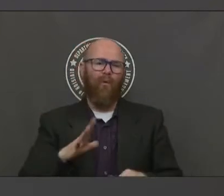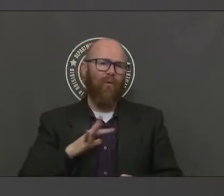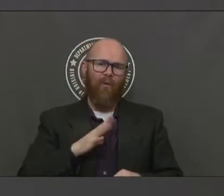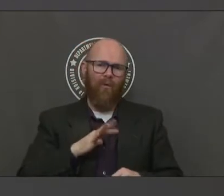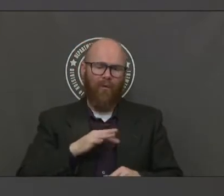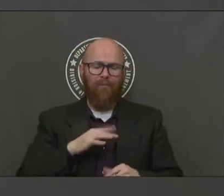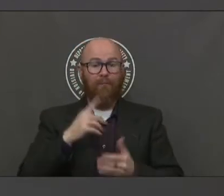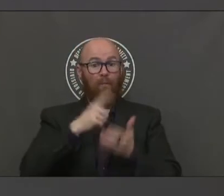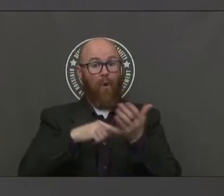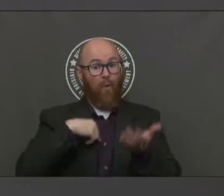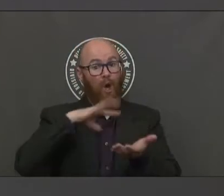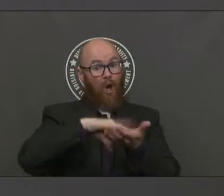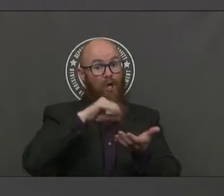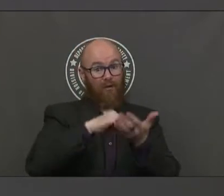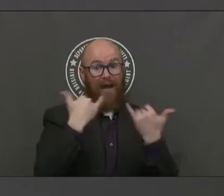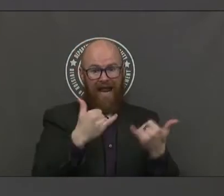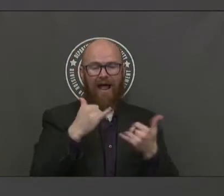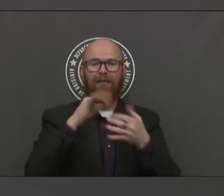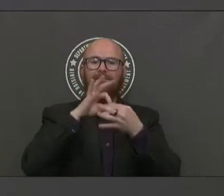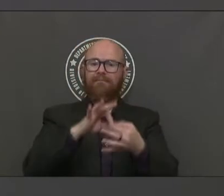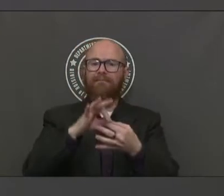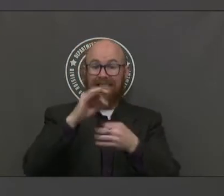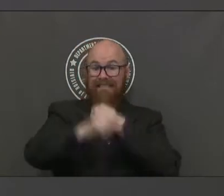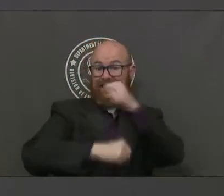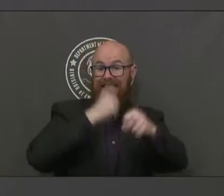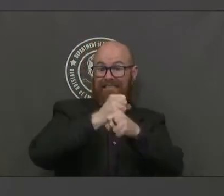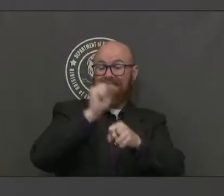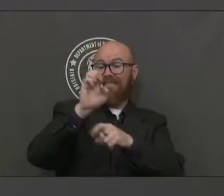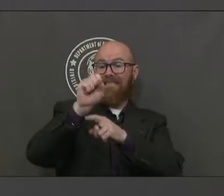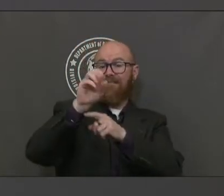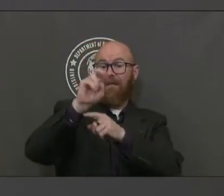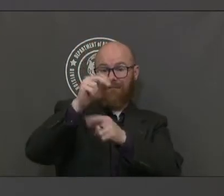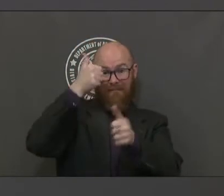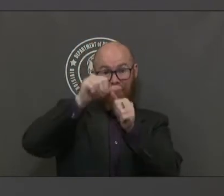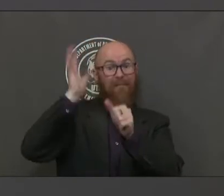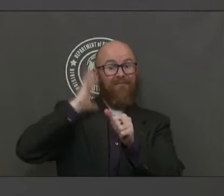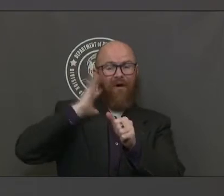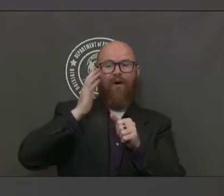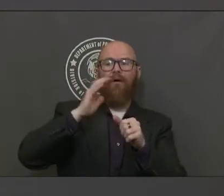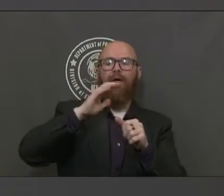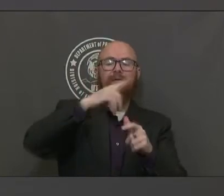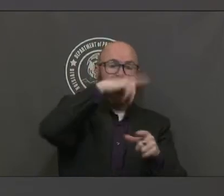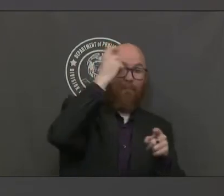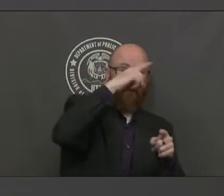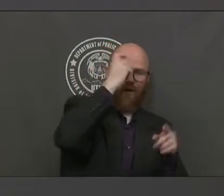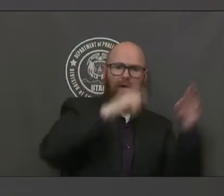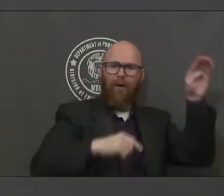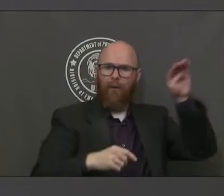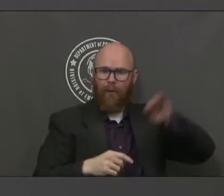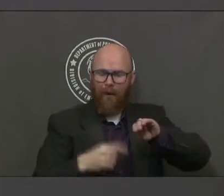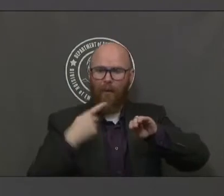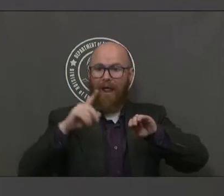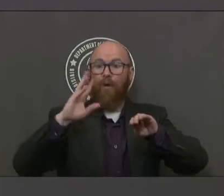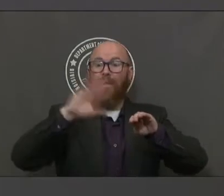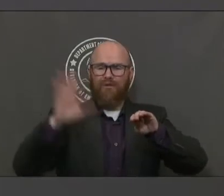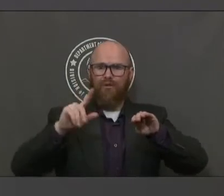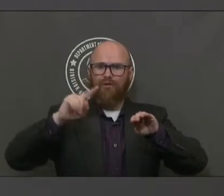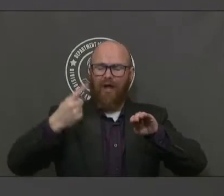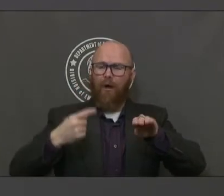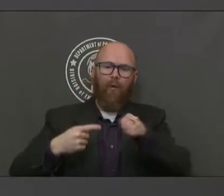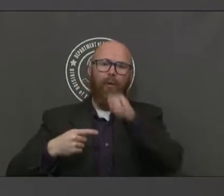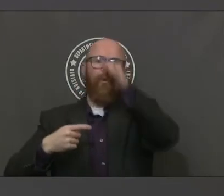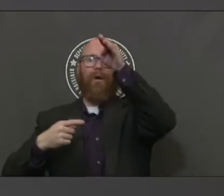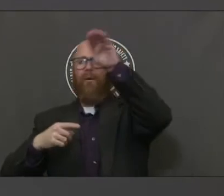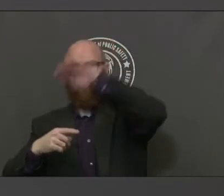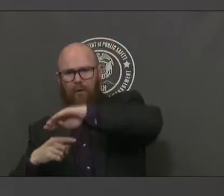what we're learning potentially about seasonality, with what we know about the way the